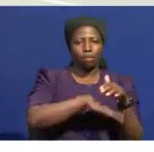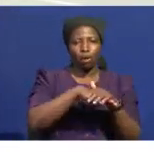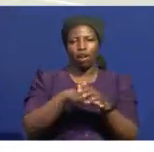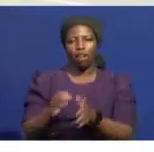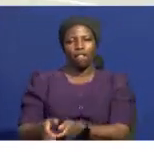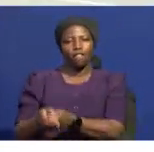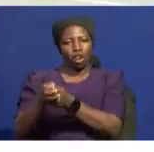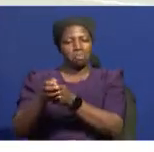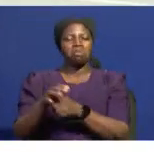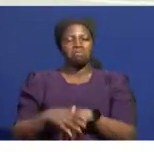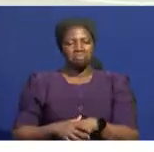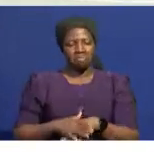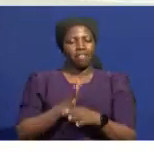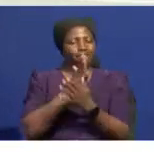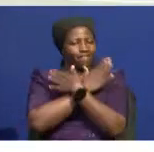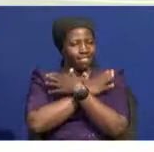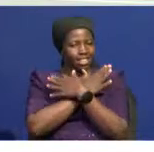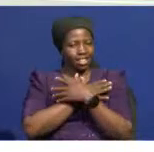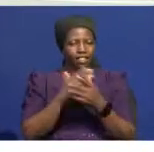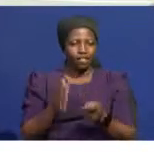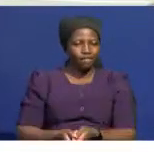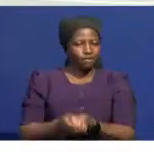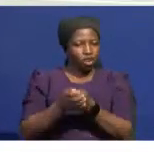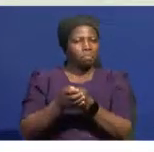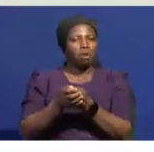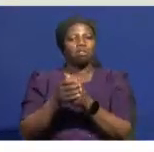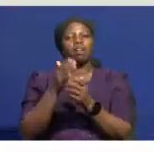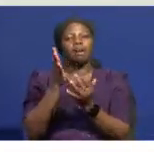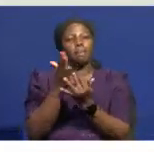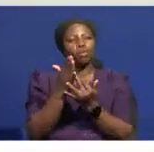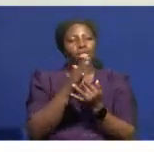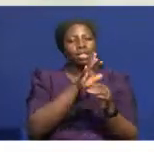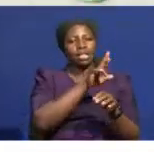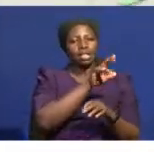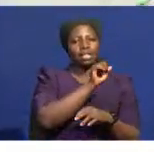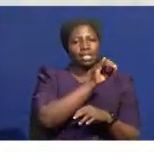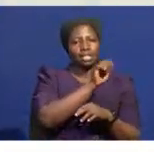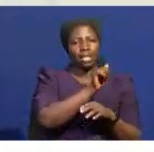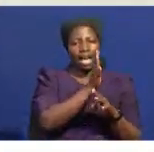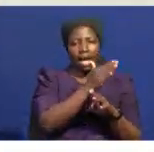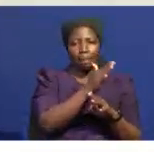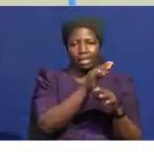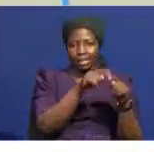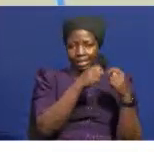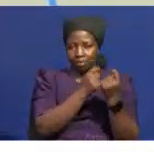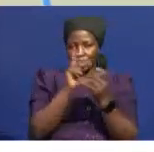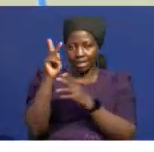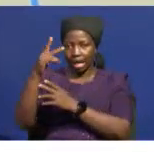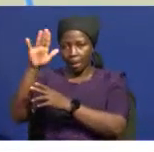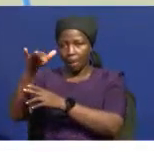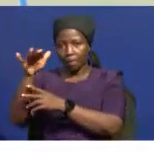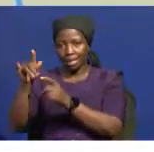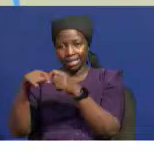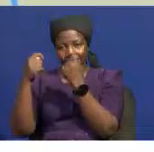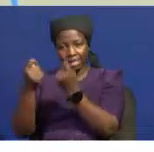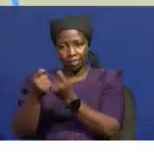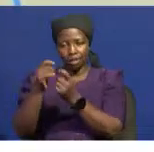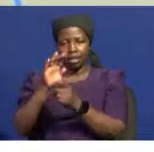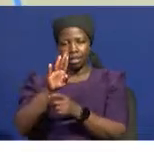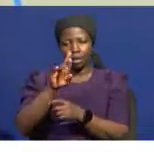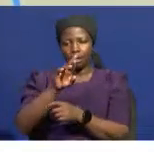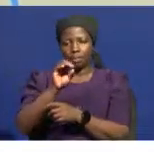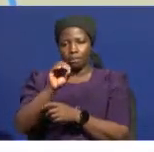electrifying volleyball-friendly match unfolded between the Russian embassy team and the Kenyan parliamentarians team at Brookhouse School